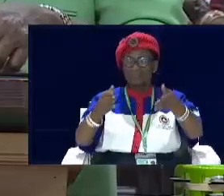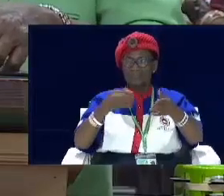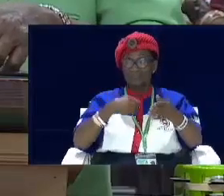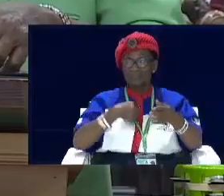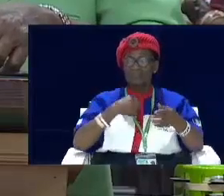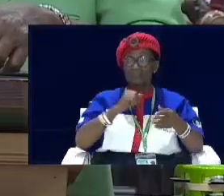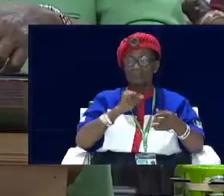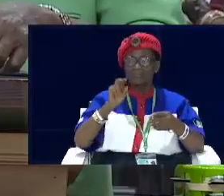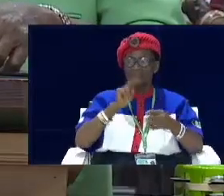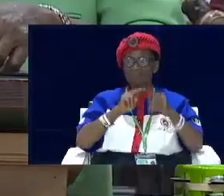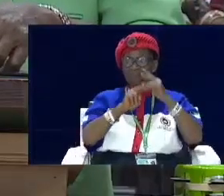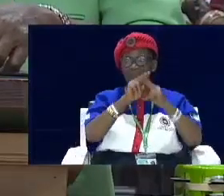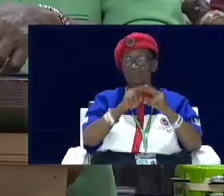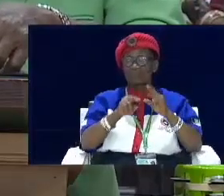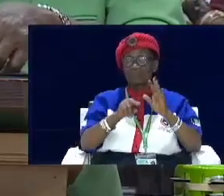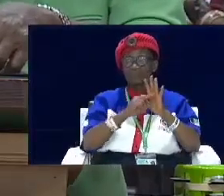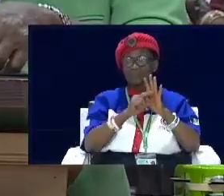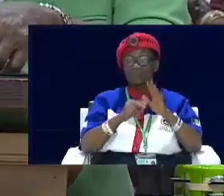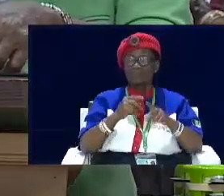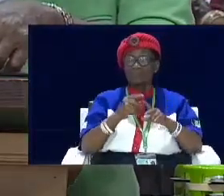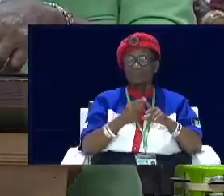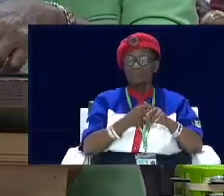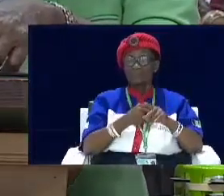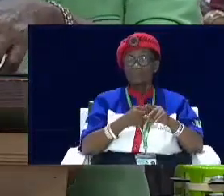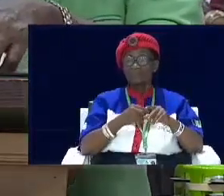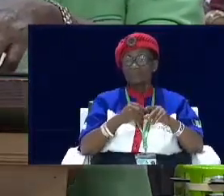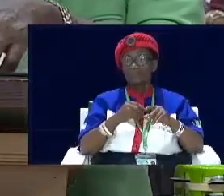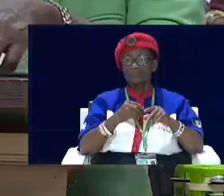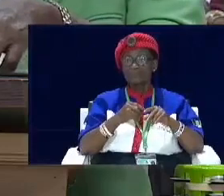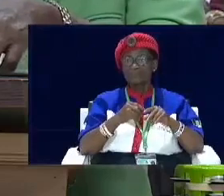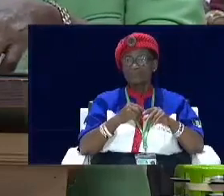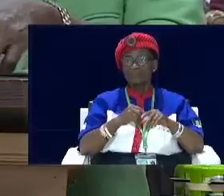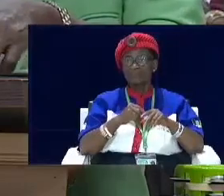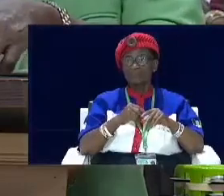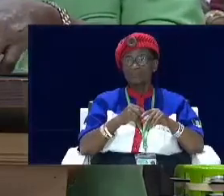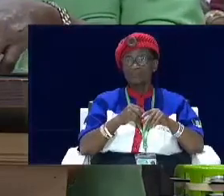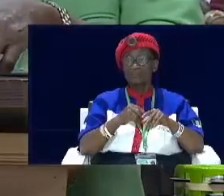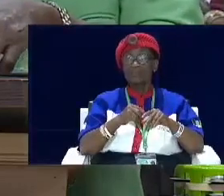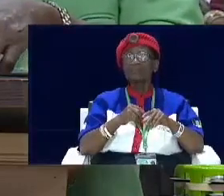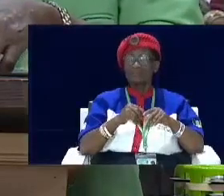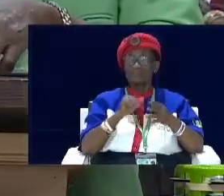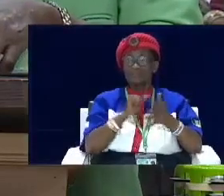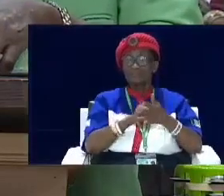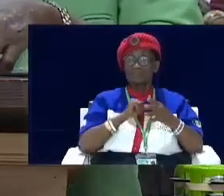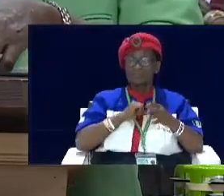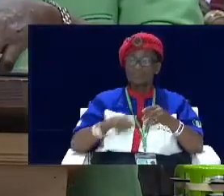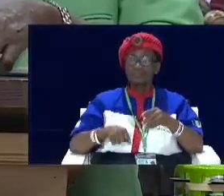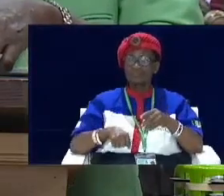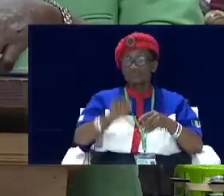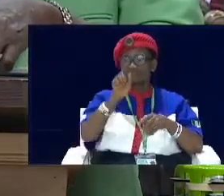a vision to go and start my own ministry. Olorun ti fun mi ni iran pe kin wa lo bere temi.